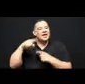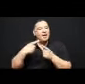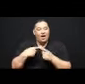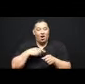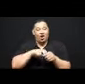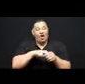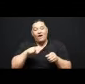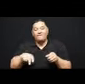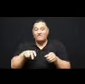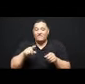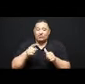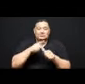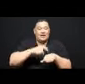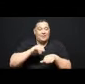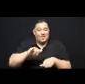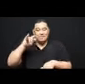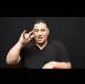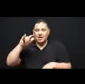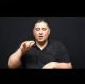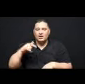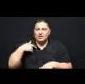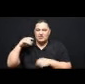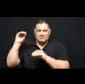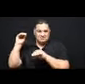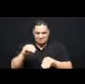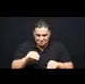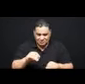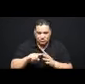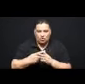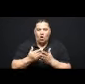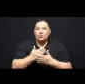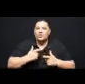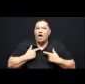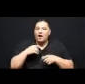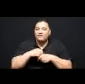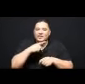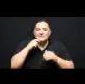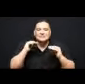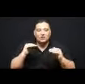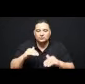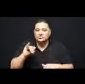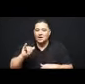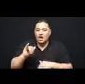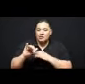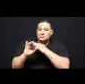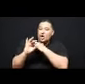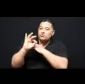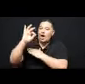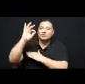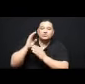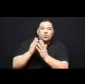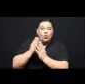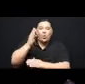new life in the desert, and that sunrise over the mountains. I hope you